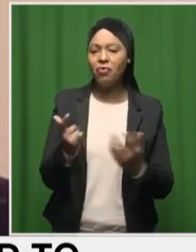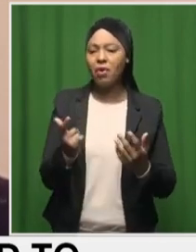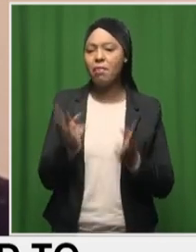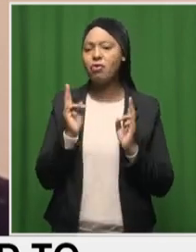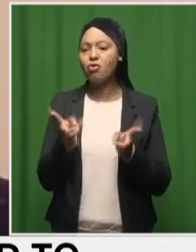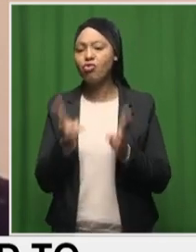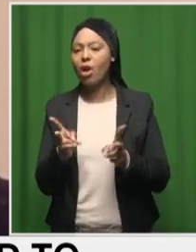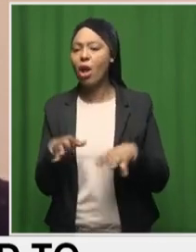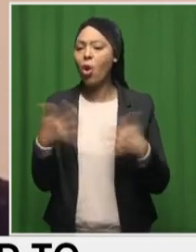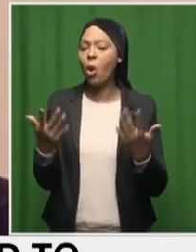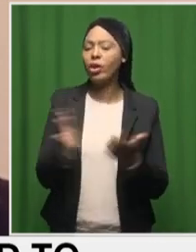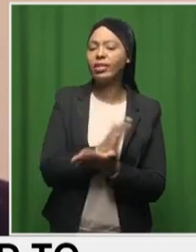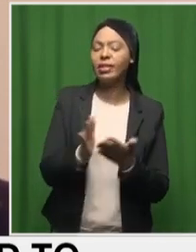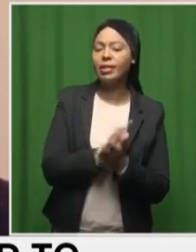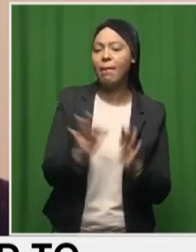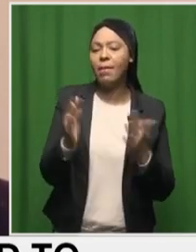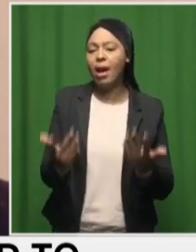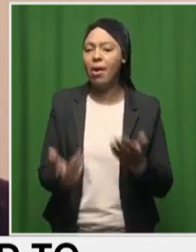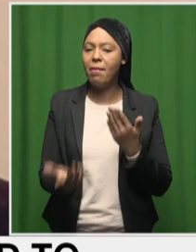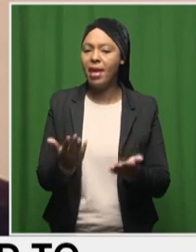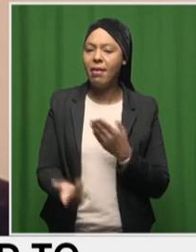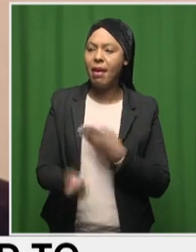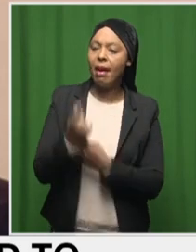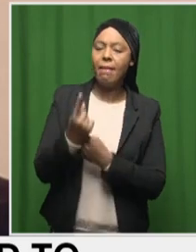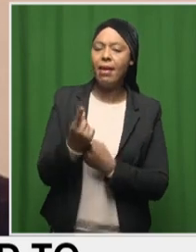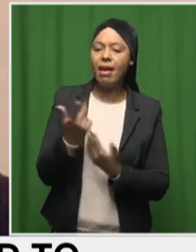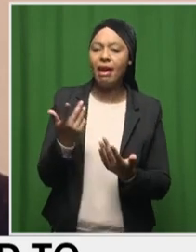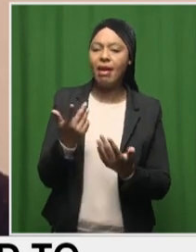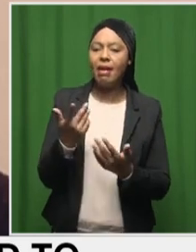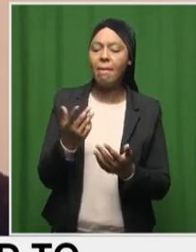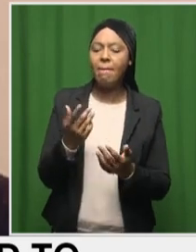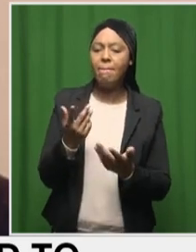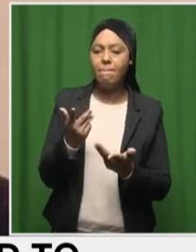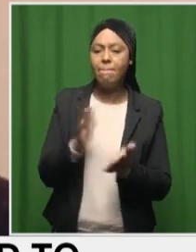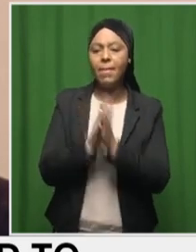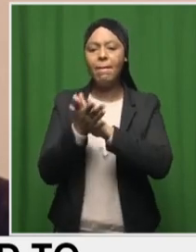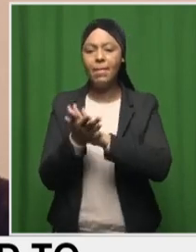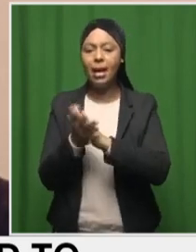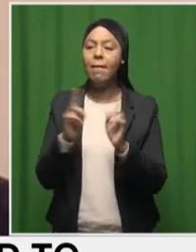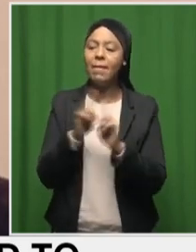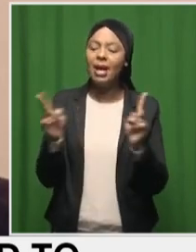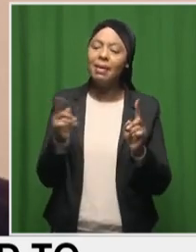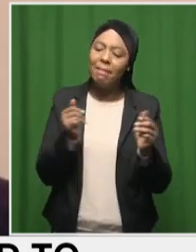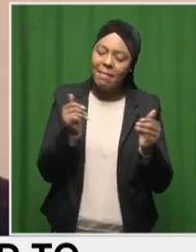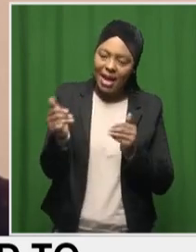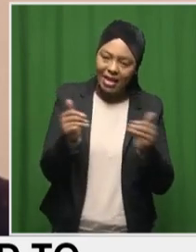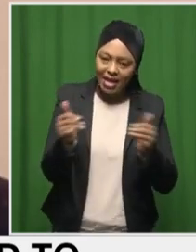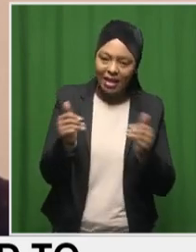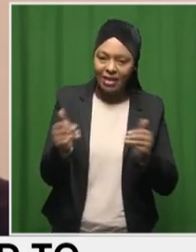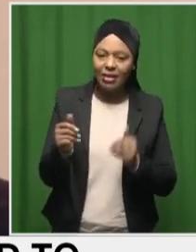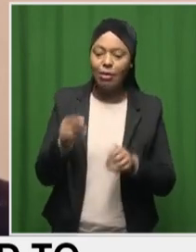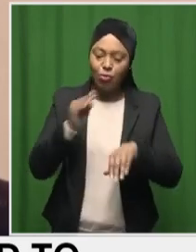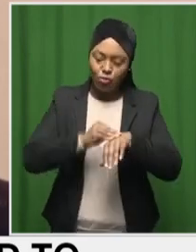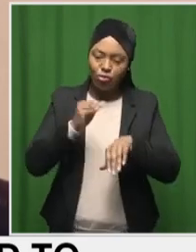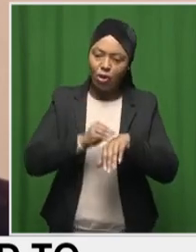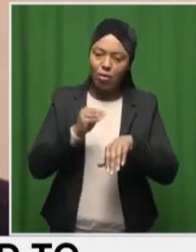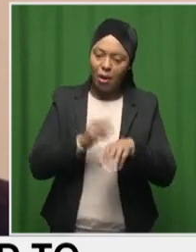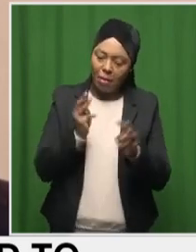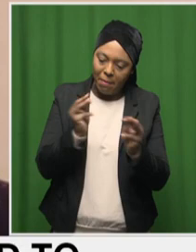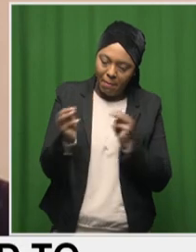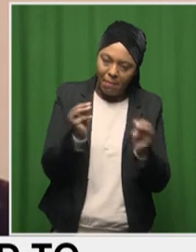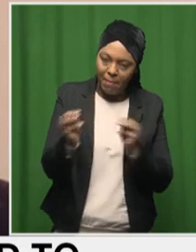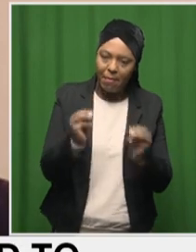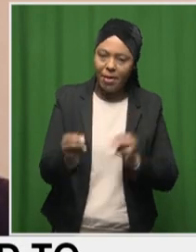neutral or somehow biased in one or other way. But the way we manage it, or we don't manage it, so to speak, or we leave it